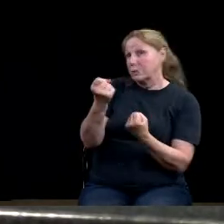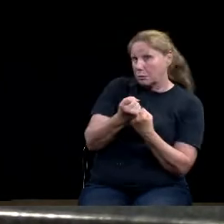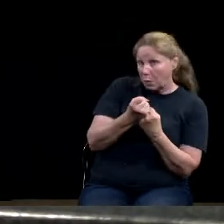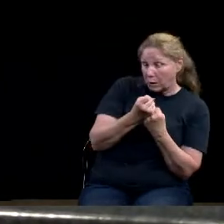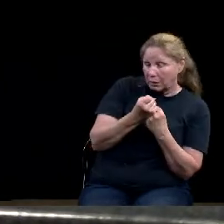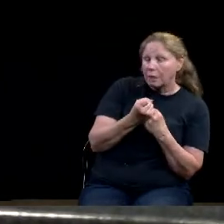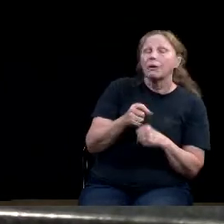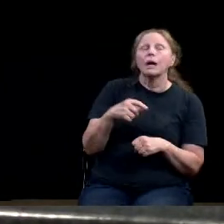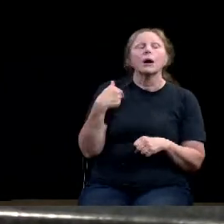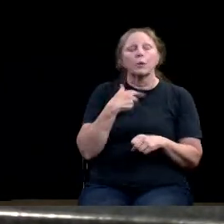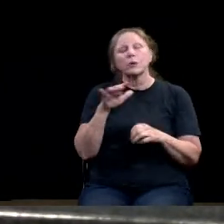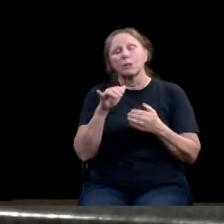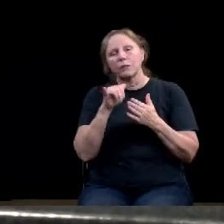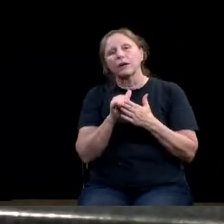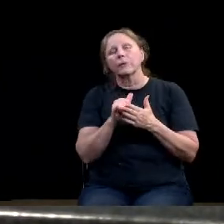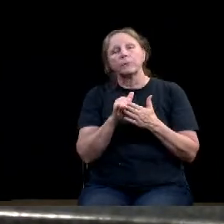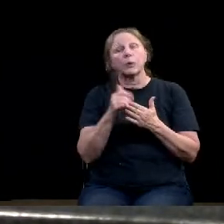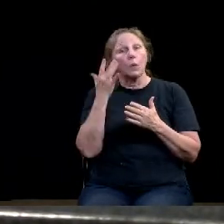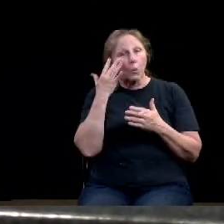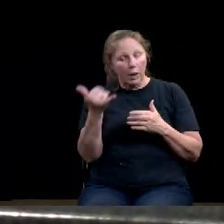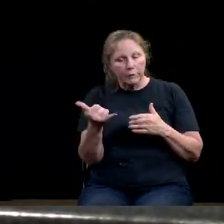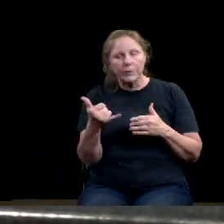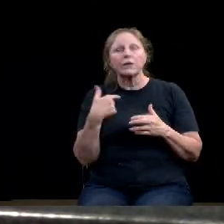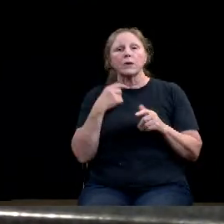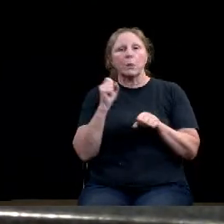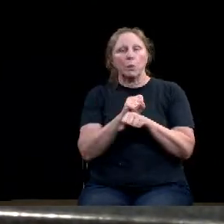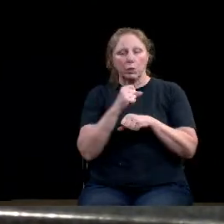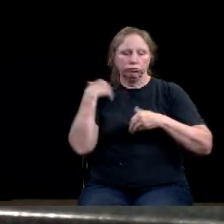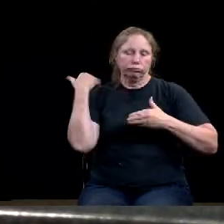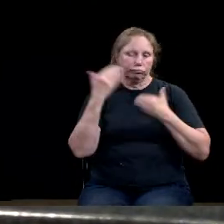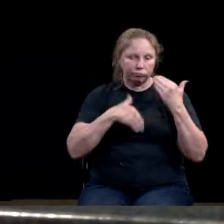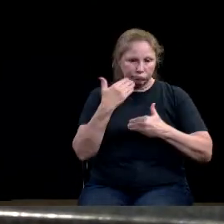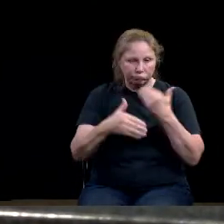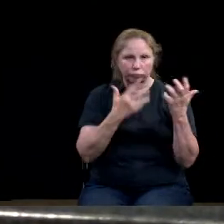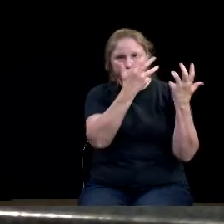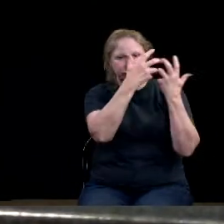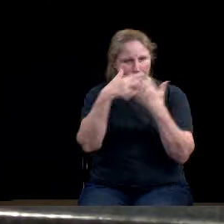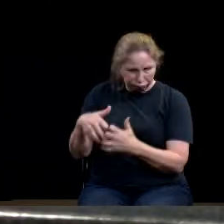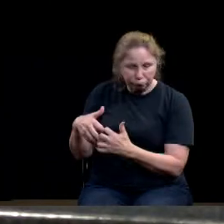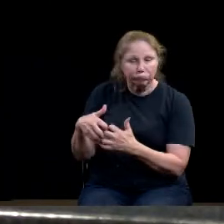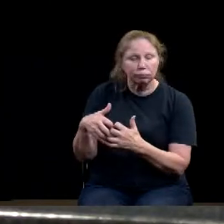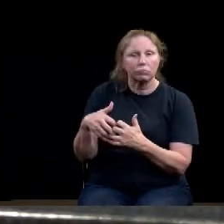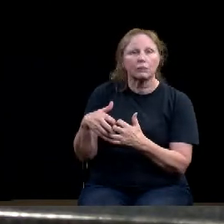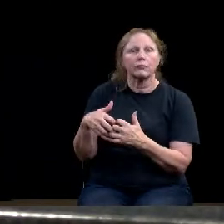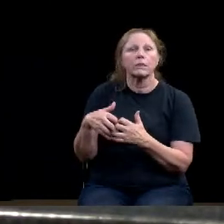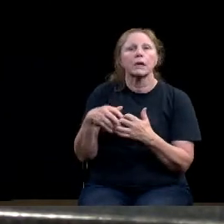a city. And we will continue to do that with the support and